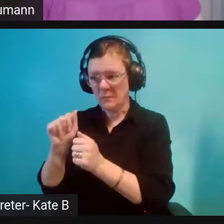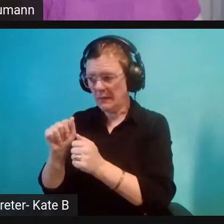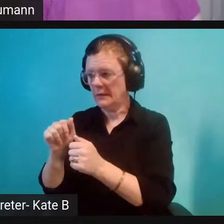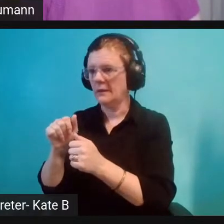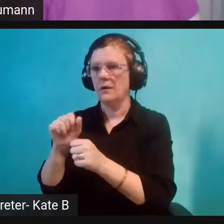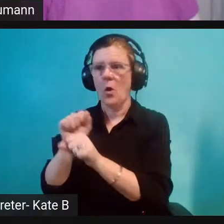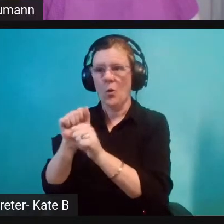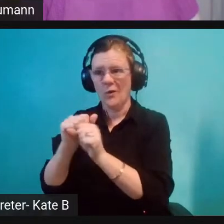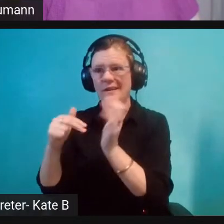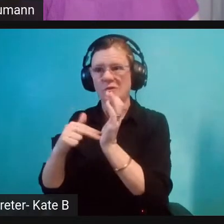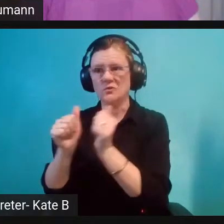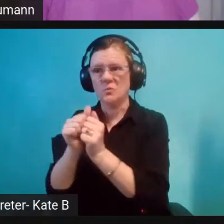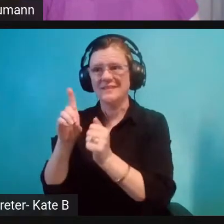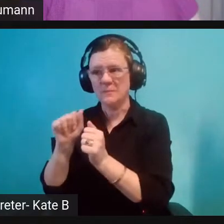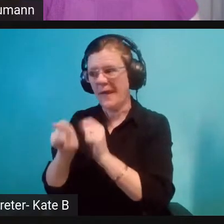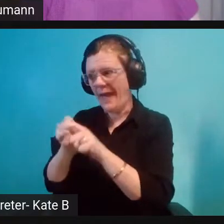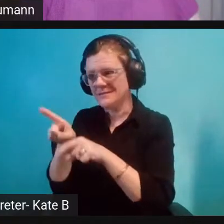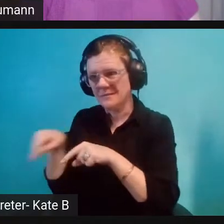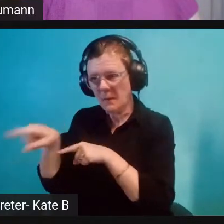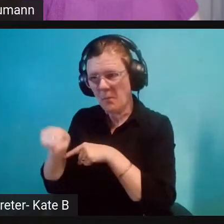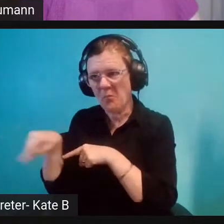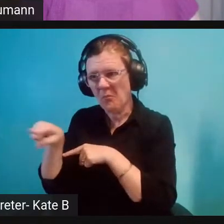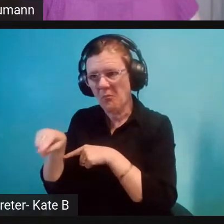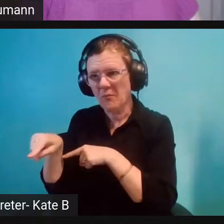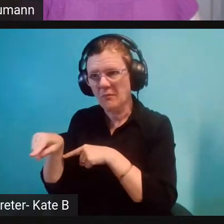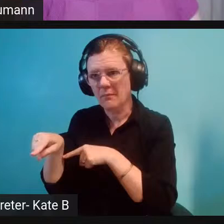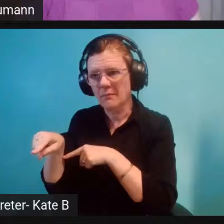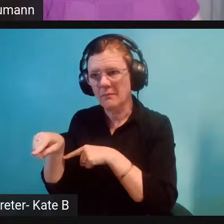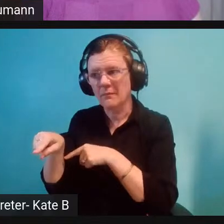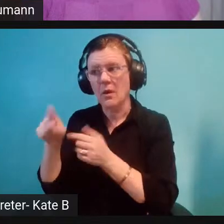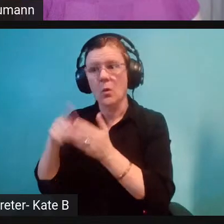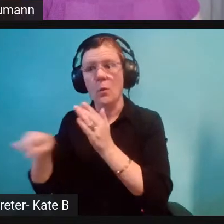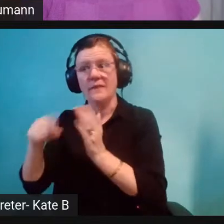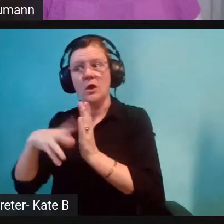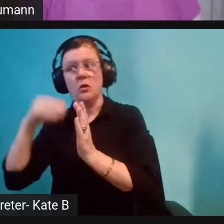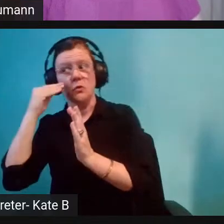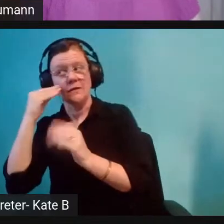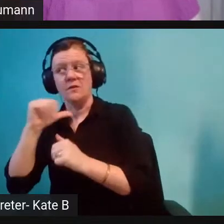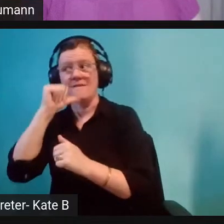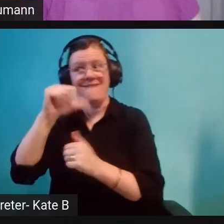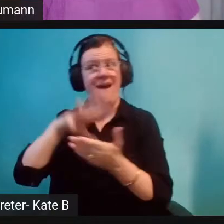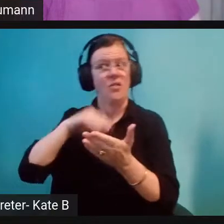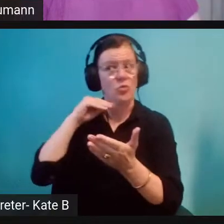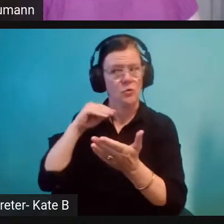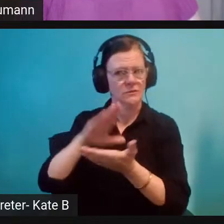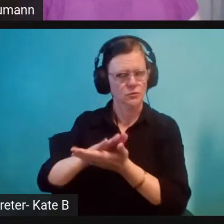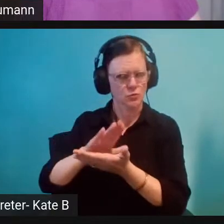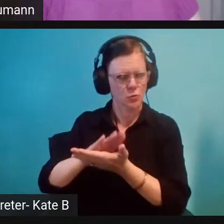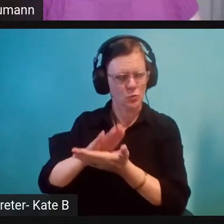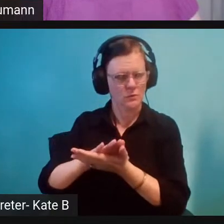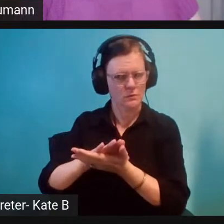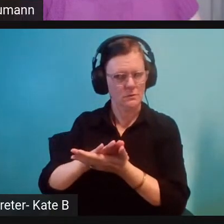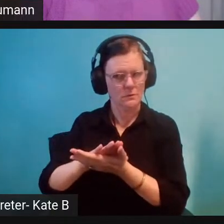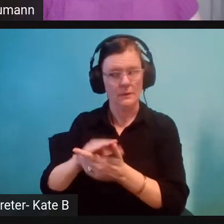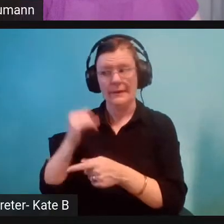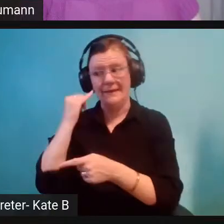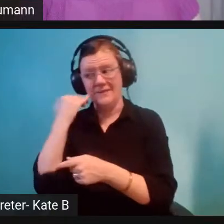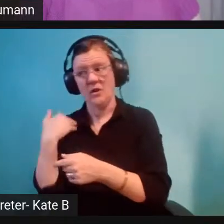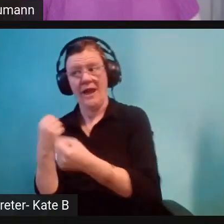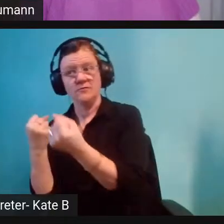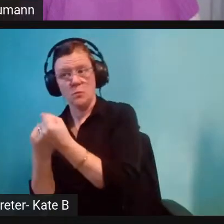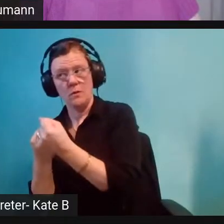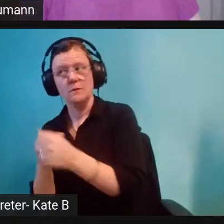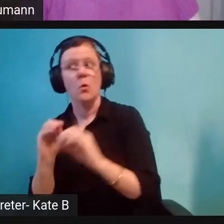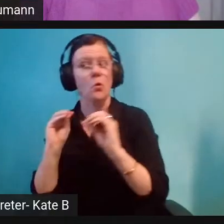system. And it will be everything from what they're learning or not learning in school to what support they're getting or not